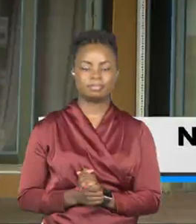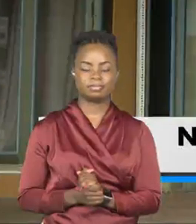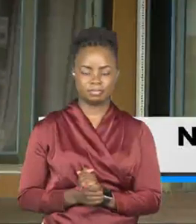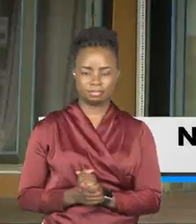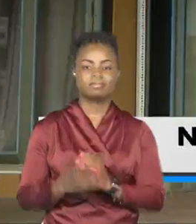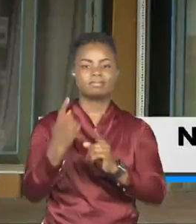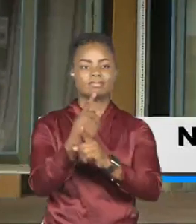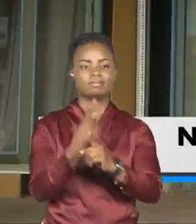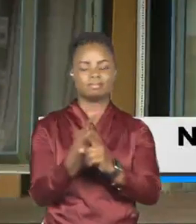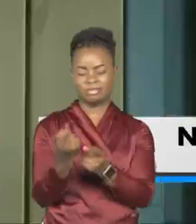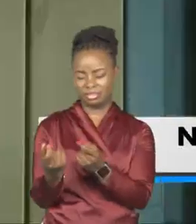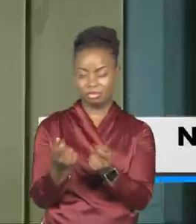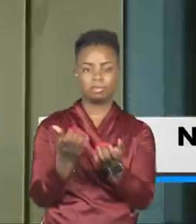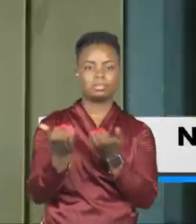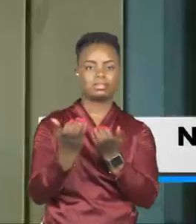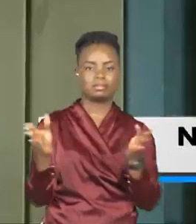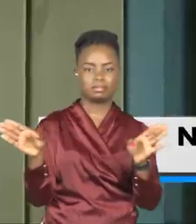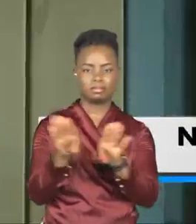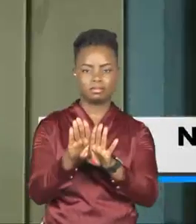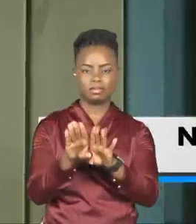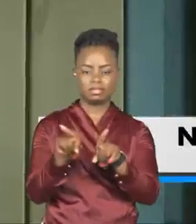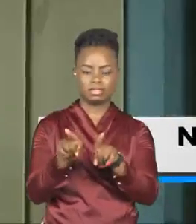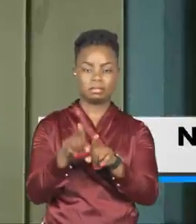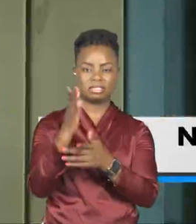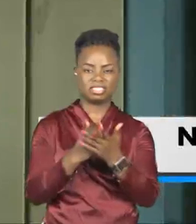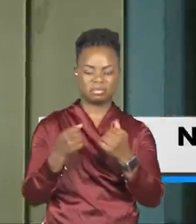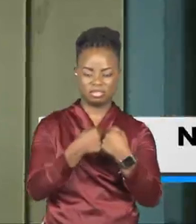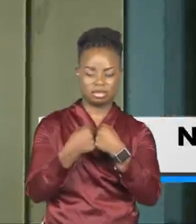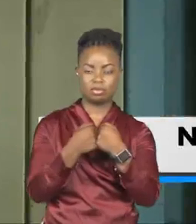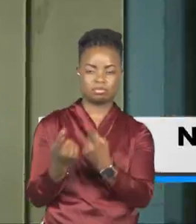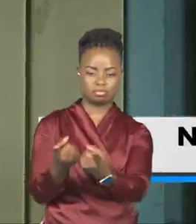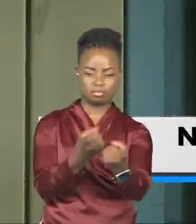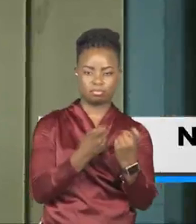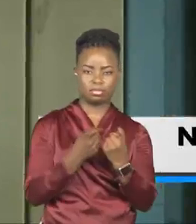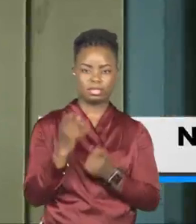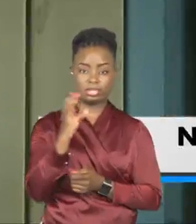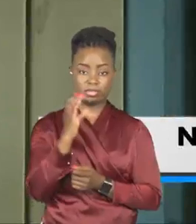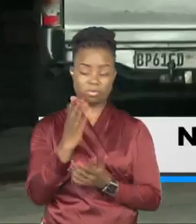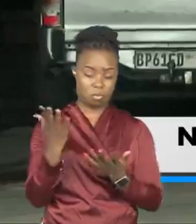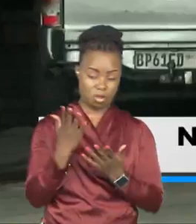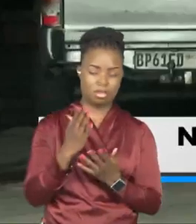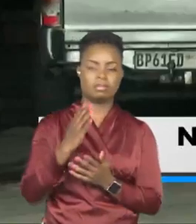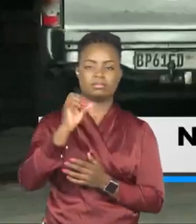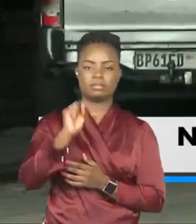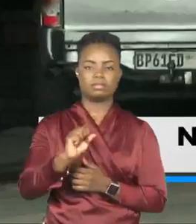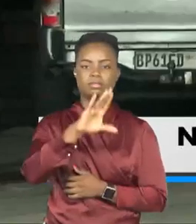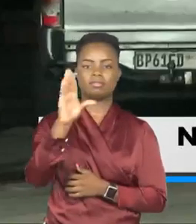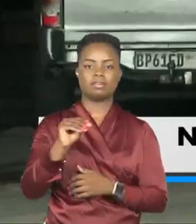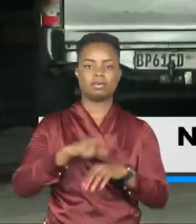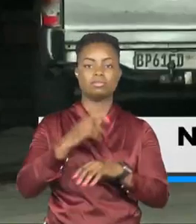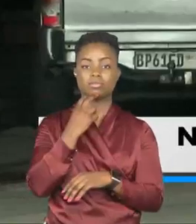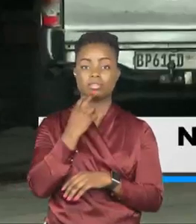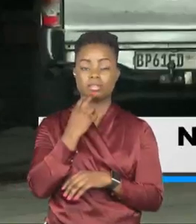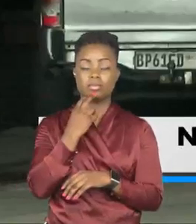Several small businesses were closed and some struggled to attract customers in larger parts of Johannesburg on Tuesday after